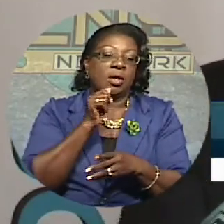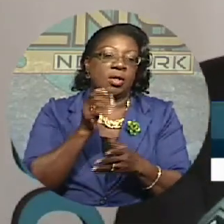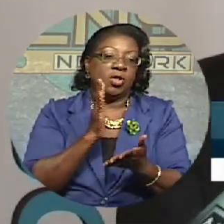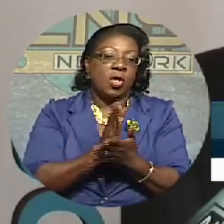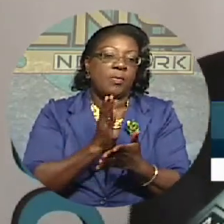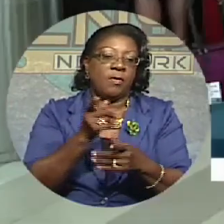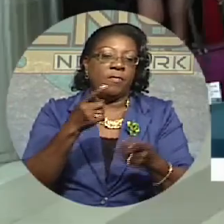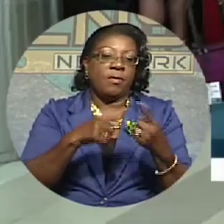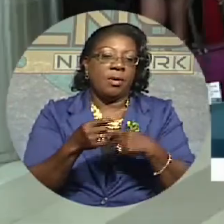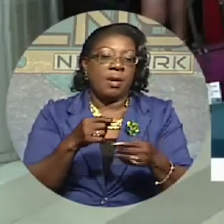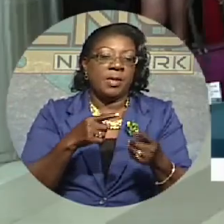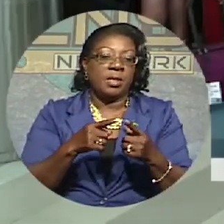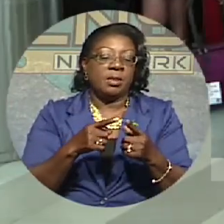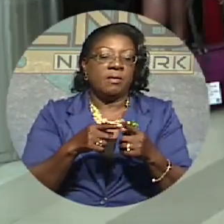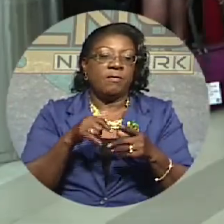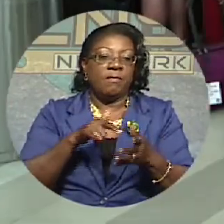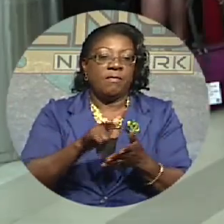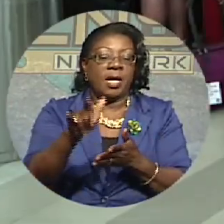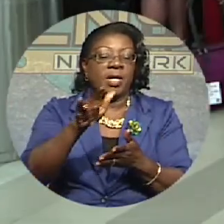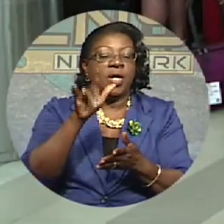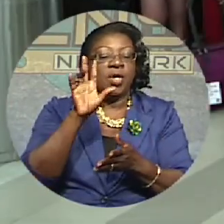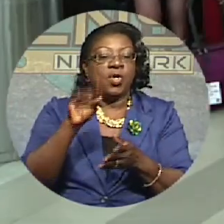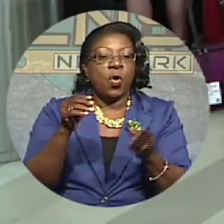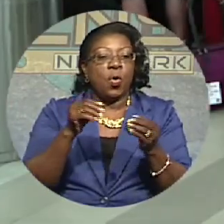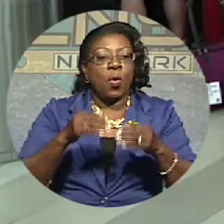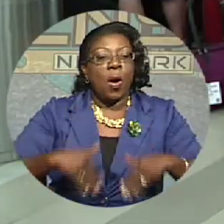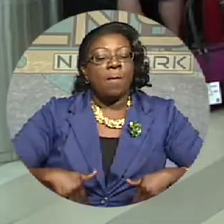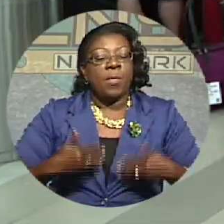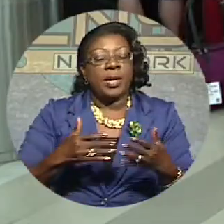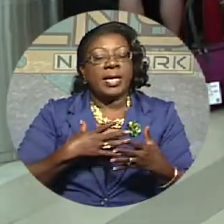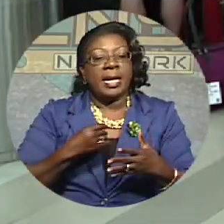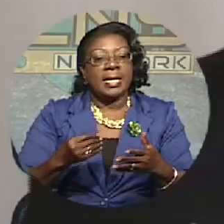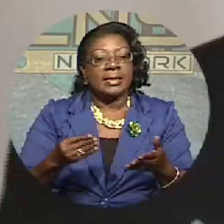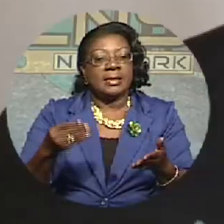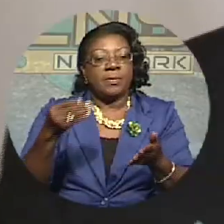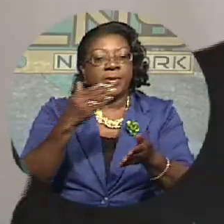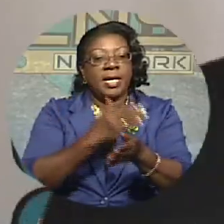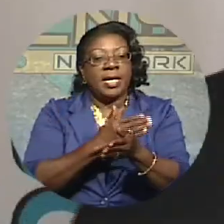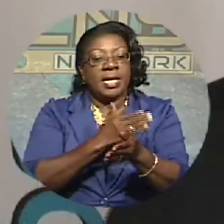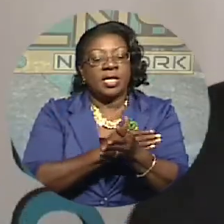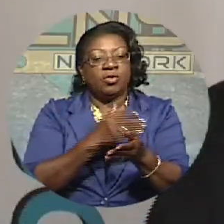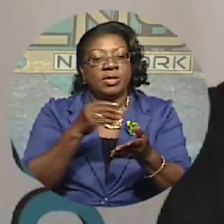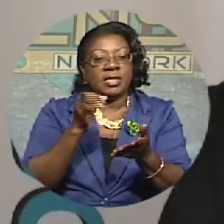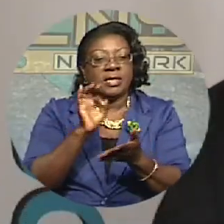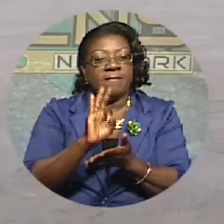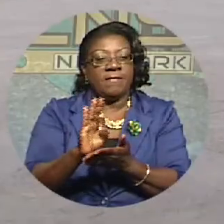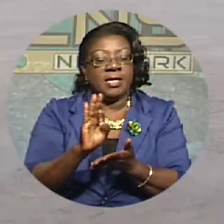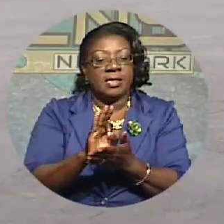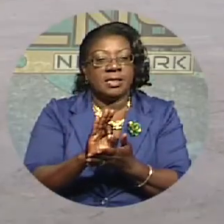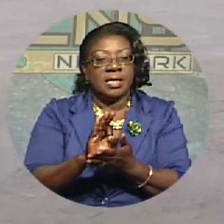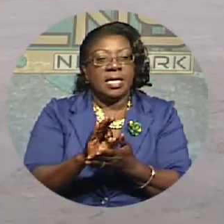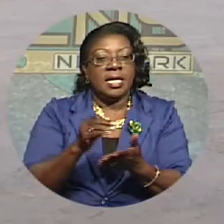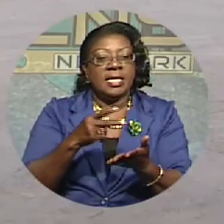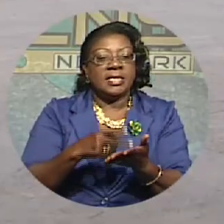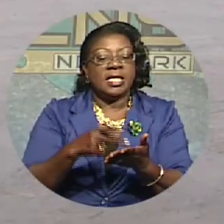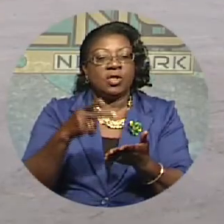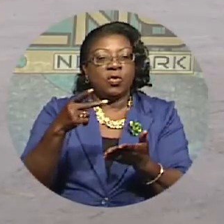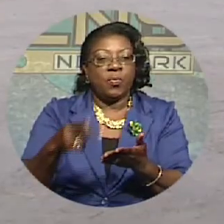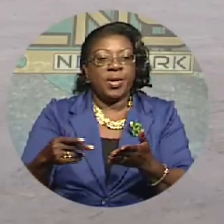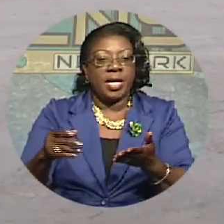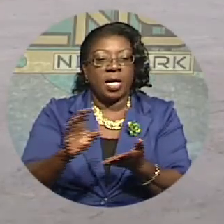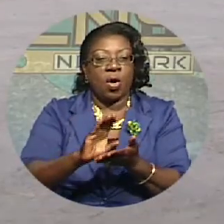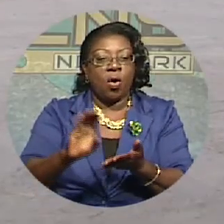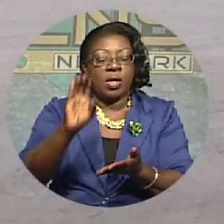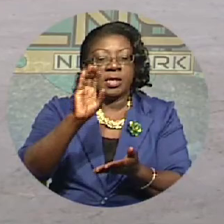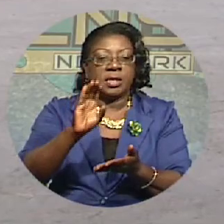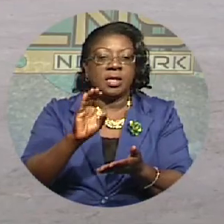know, nobody likes increased fees. The methodology behind a lot of these fees is just cost recovery. Hoping that those airlines do